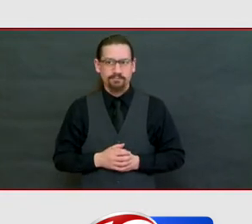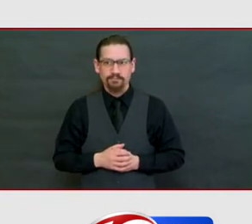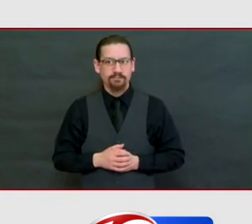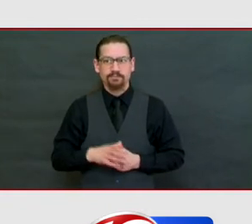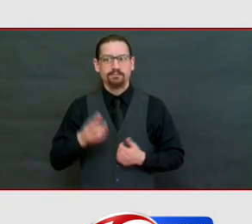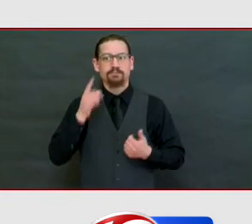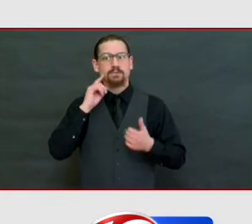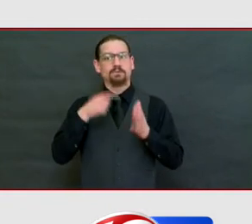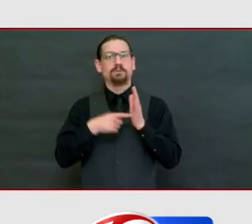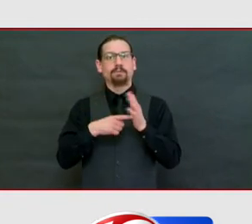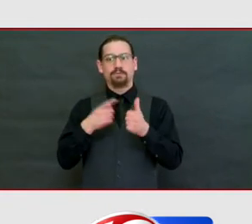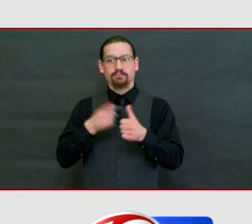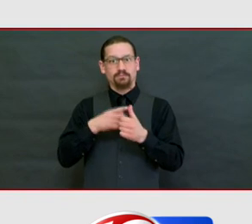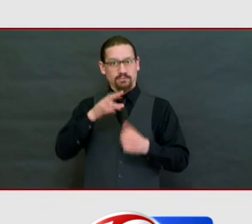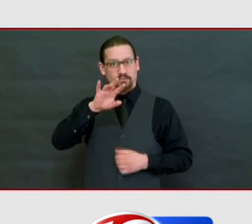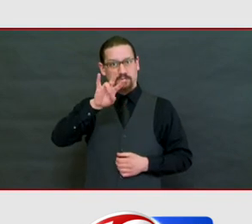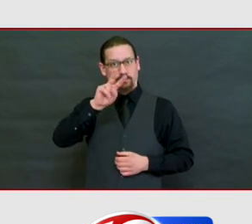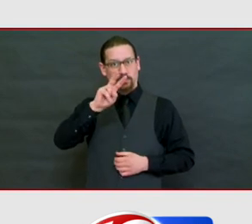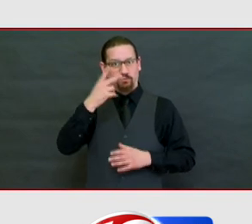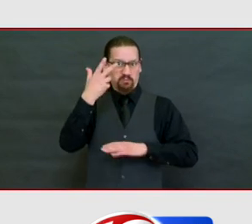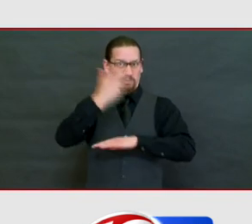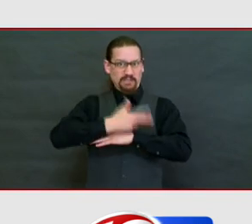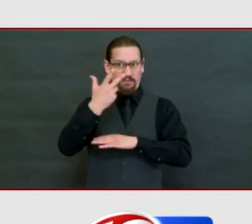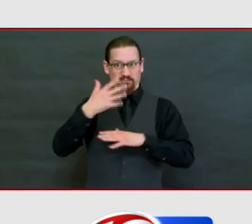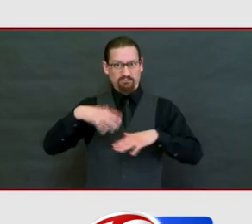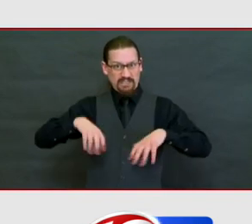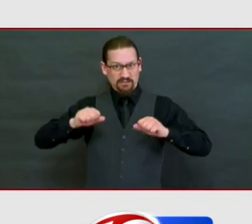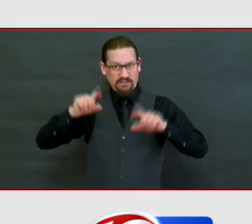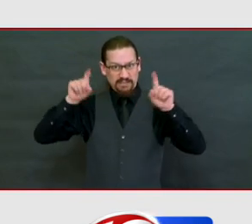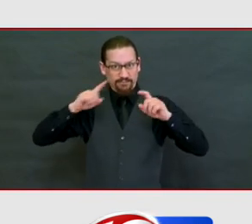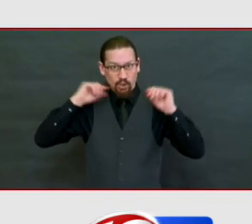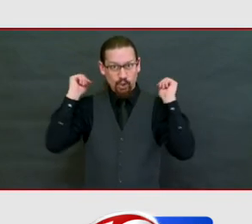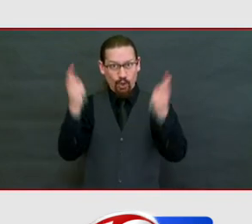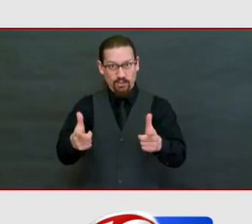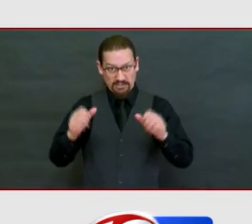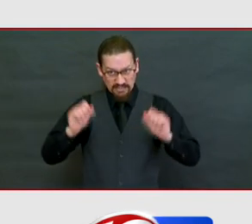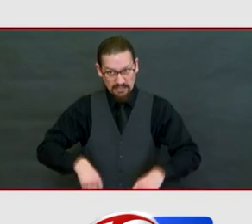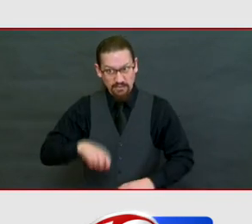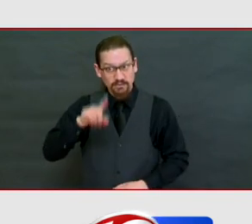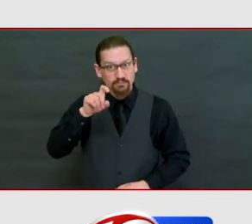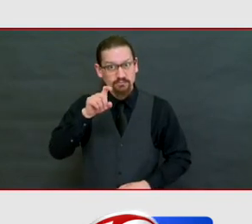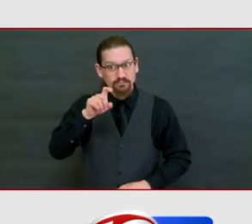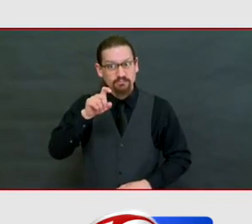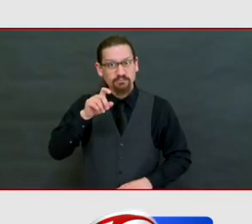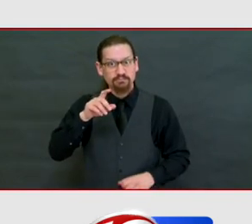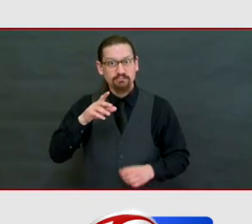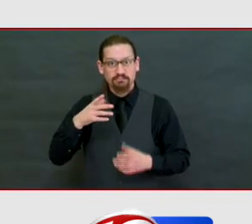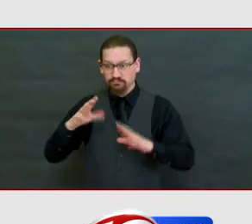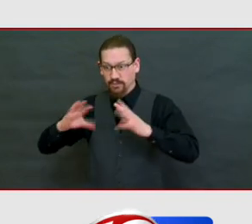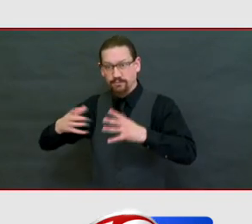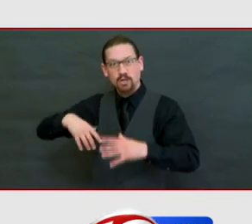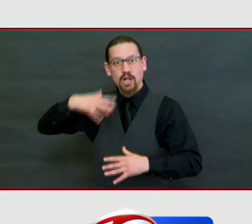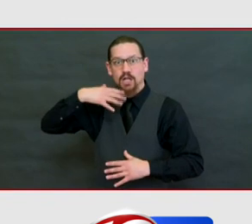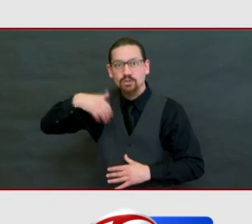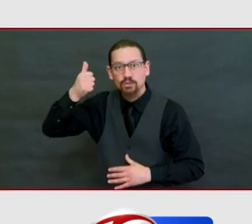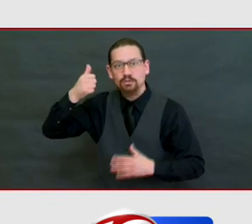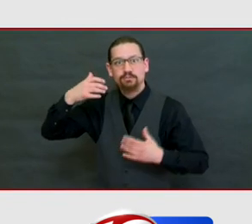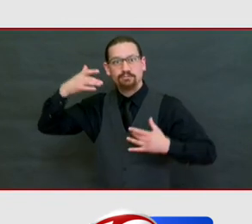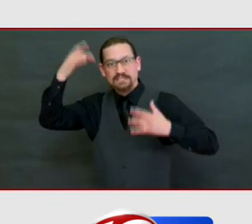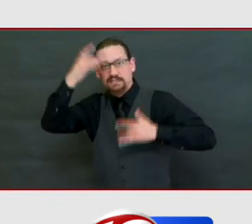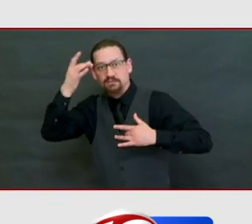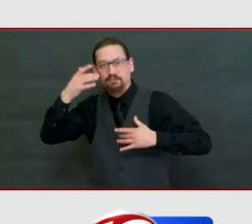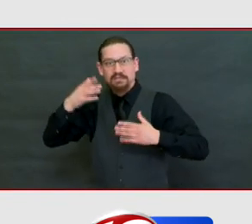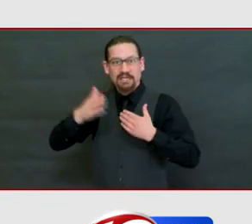the hardest hit? Can we do the majority of contacts within one day? We're not there